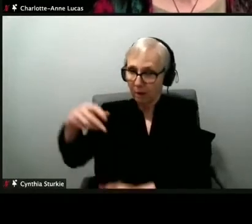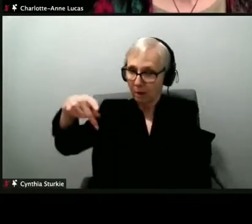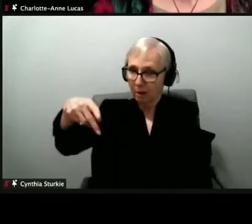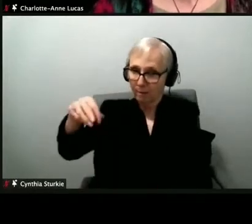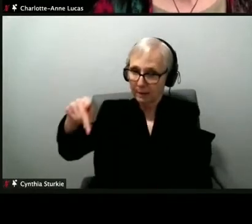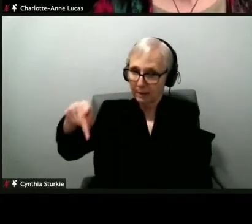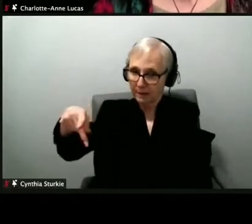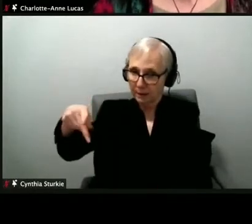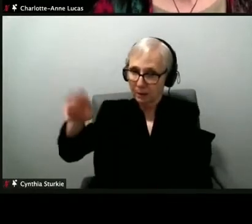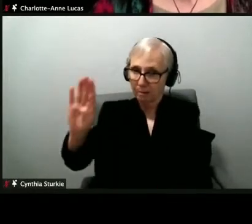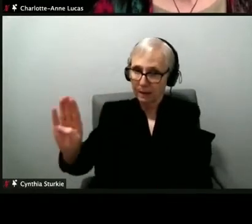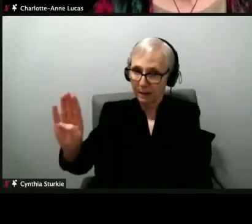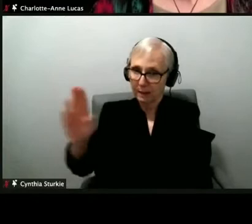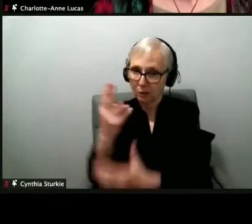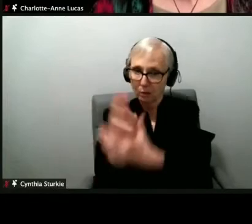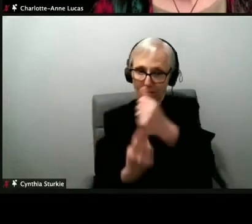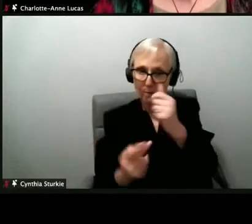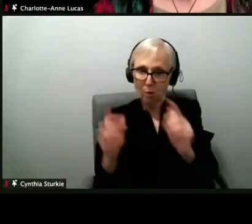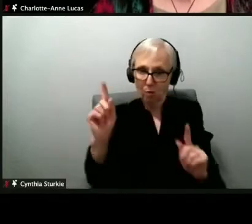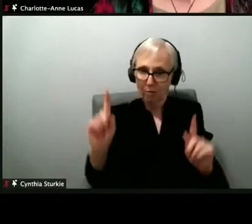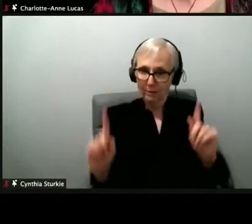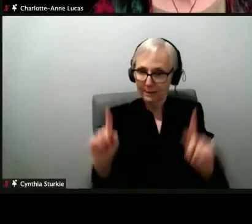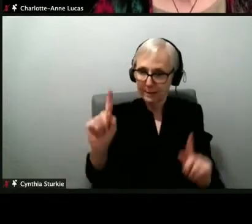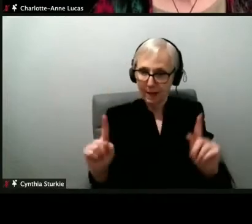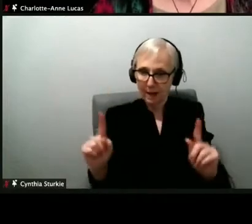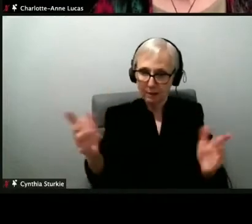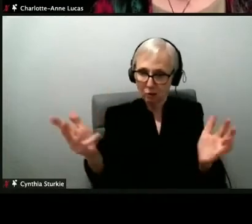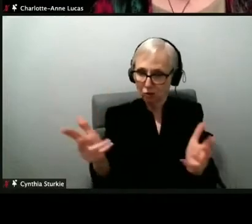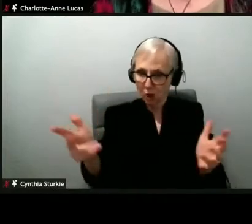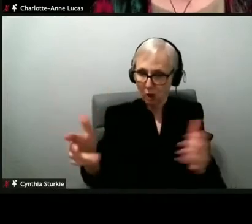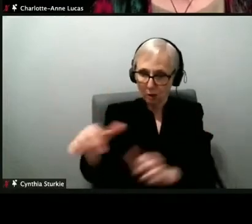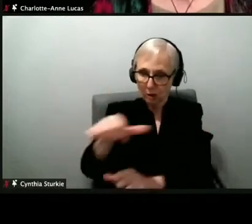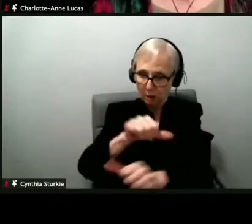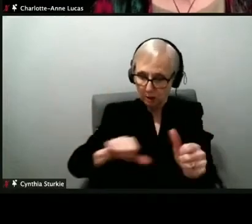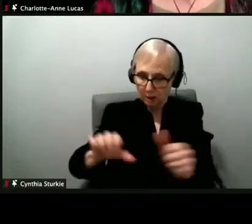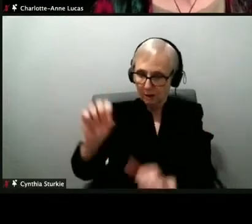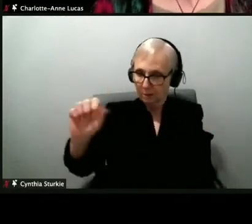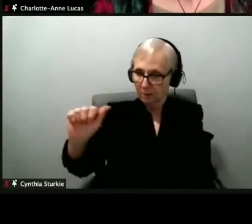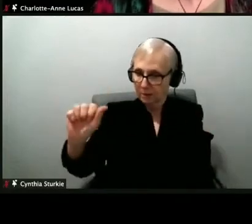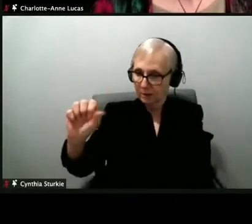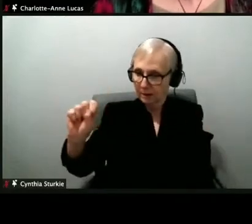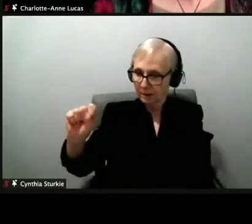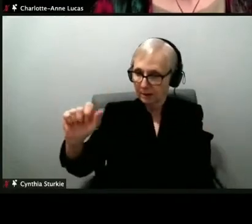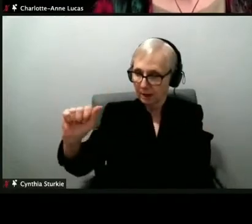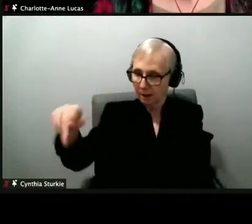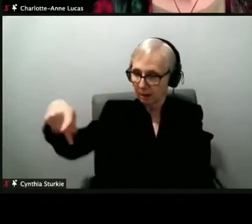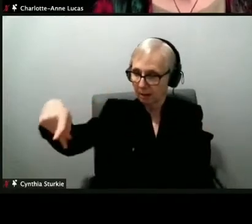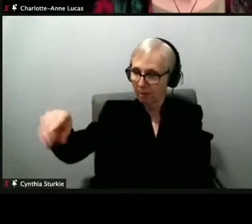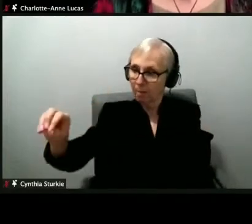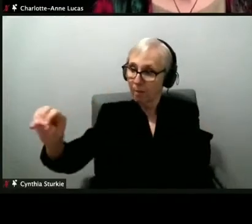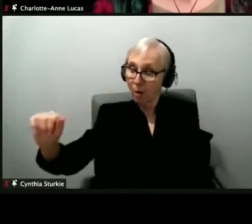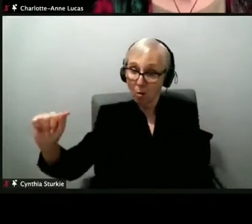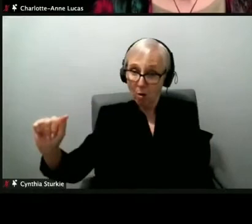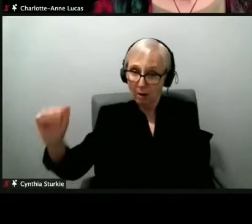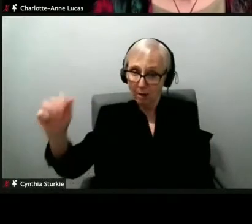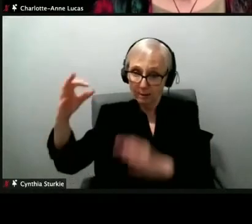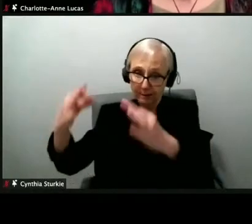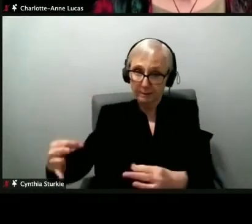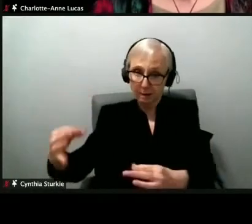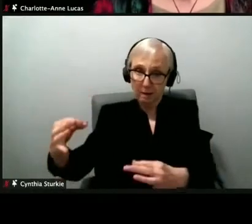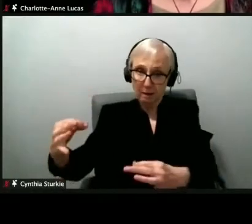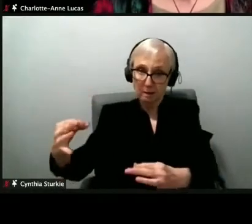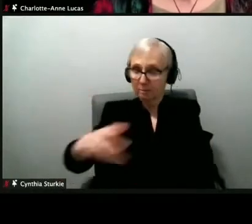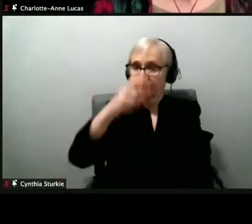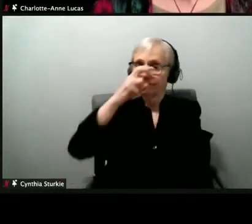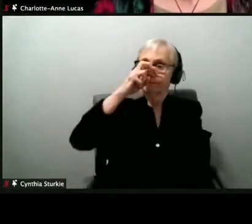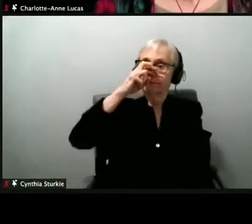will have both sides hopefully talking to each other. If SOPOA decides to really be very